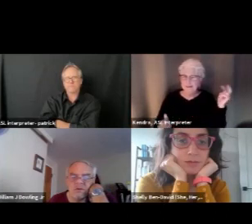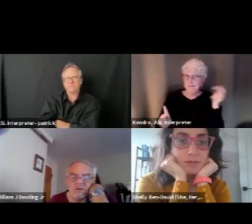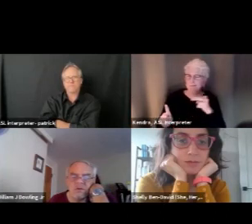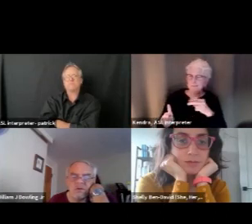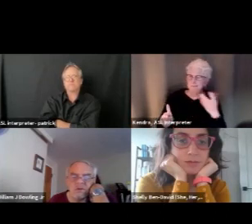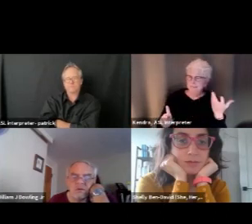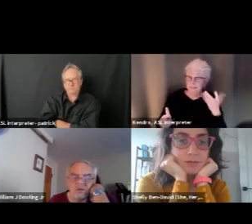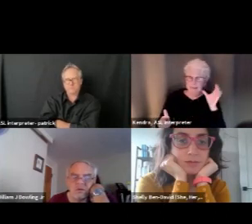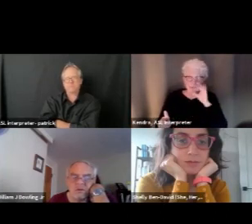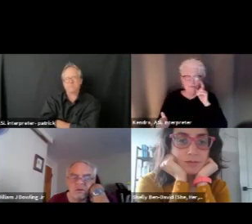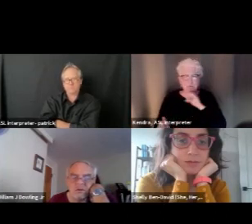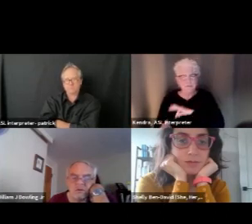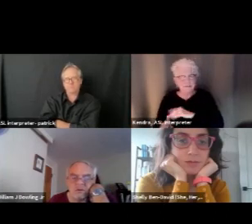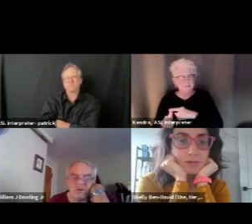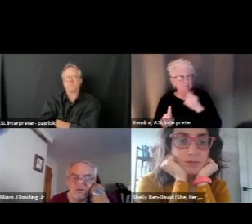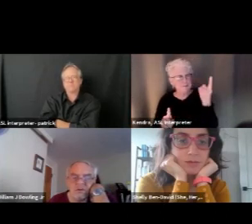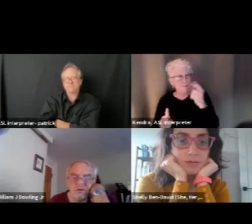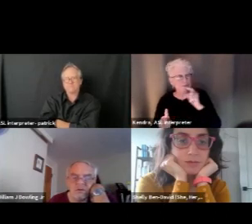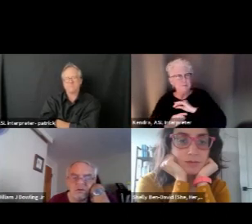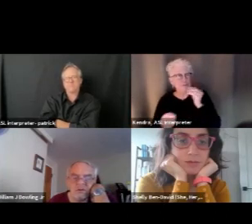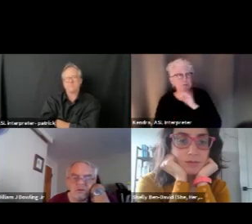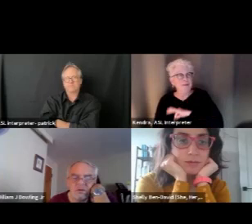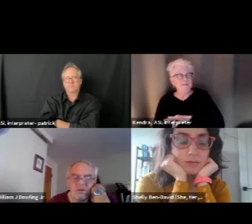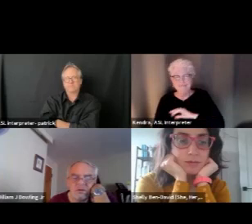things that actually don't have any benefit.